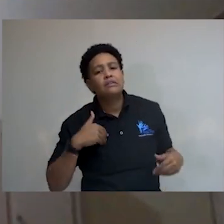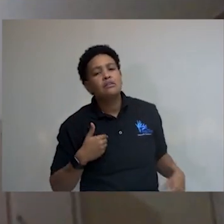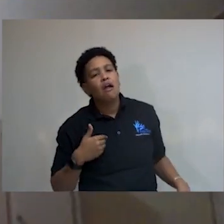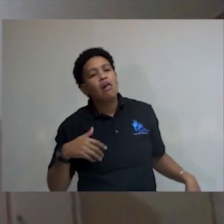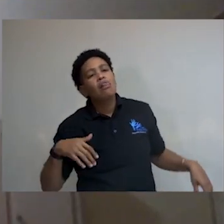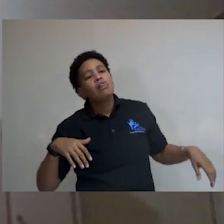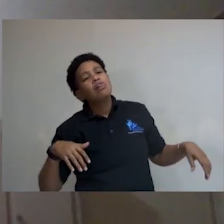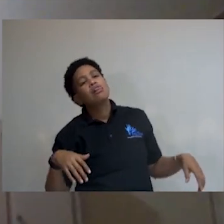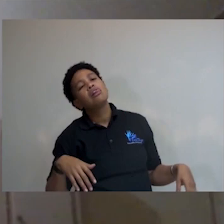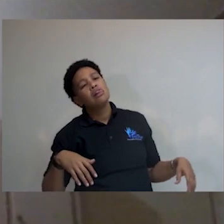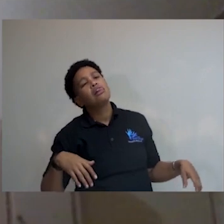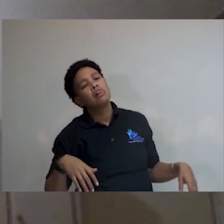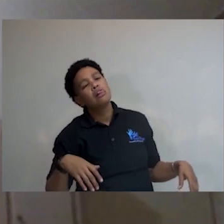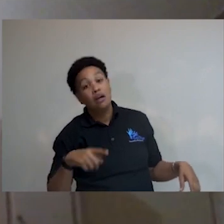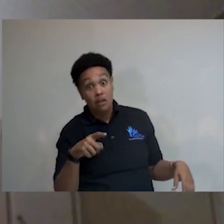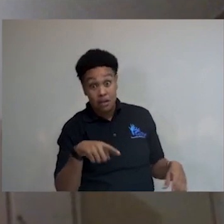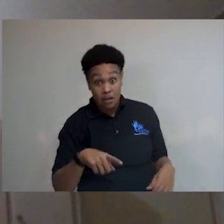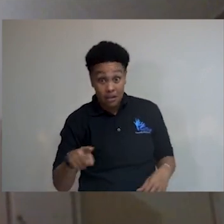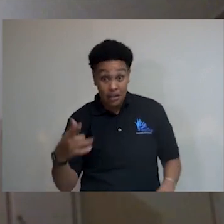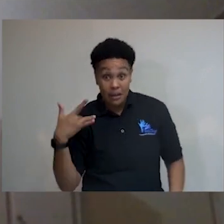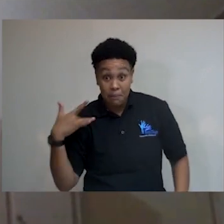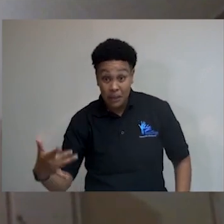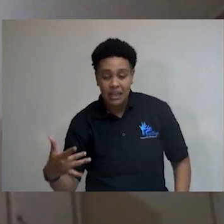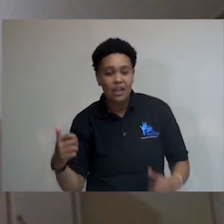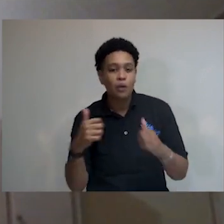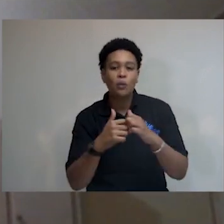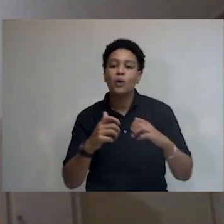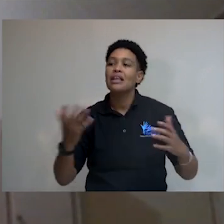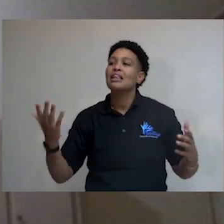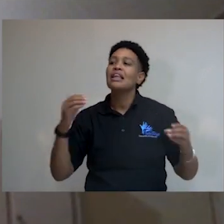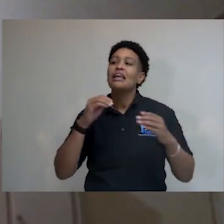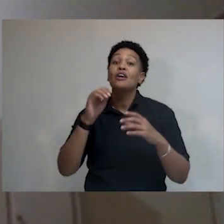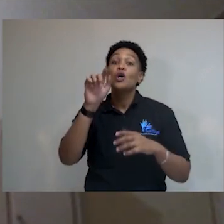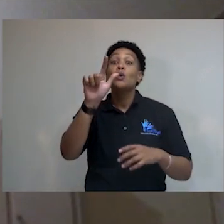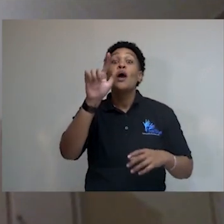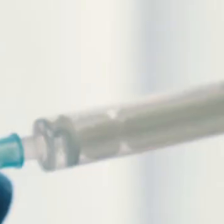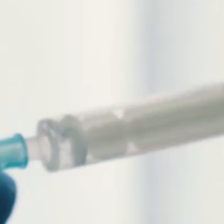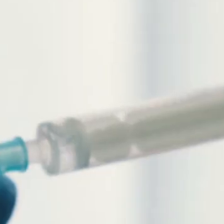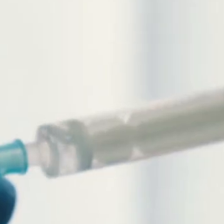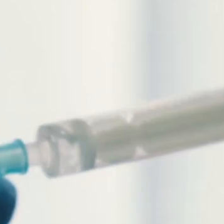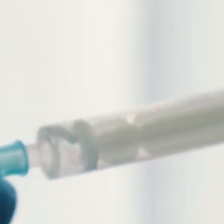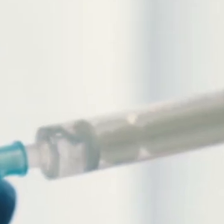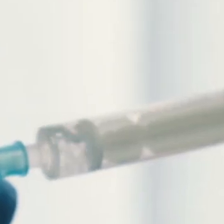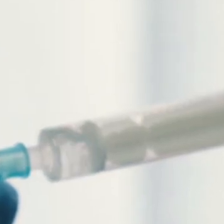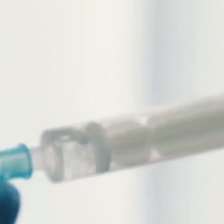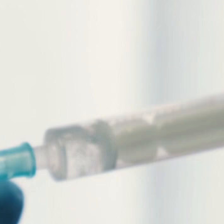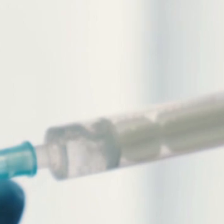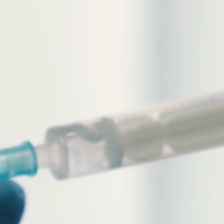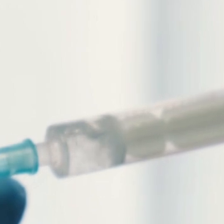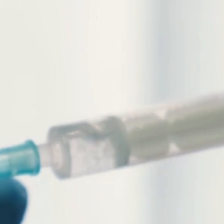tiredness, and these usually go within 24 hours.